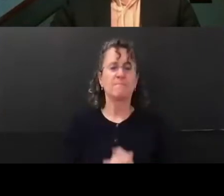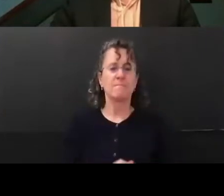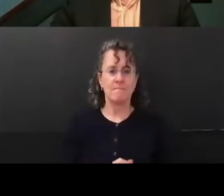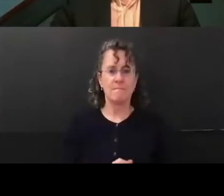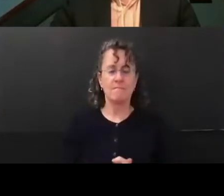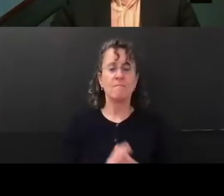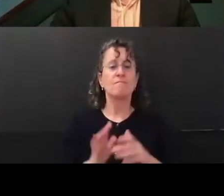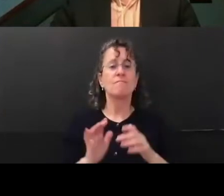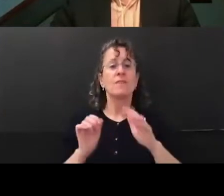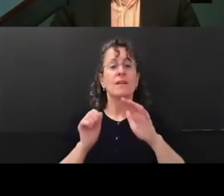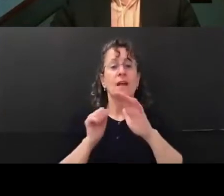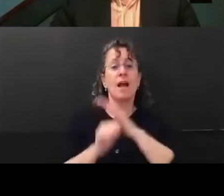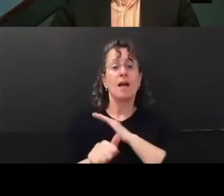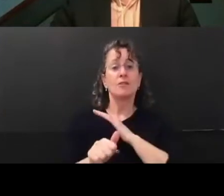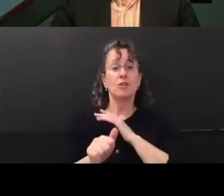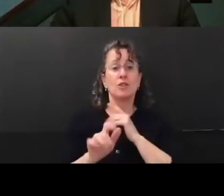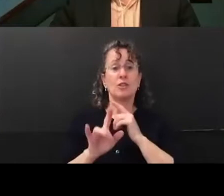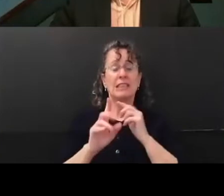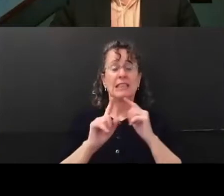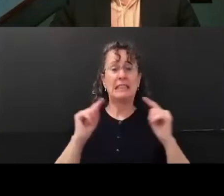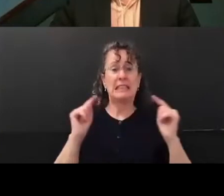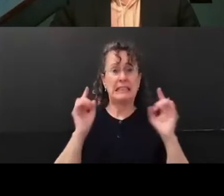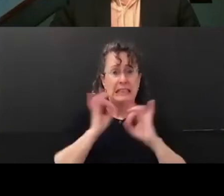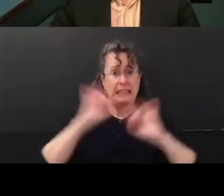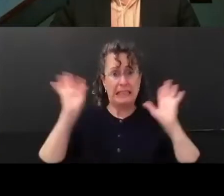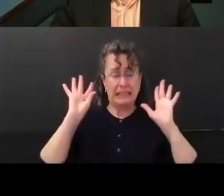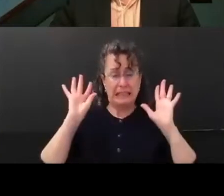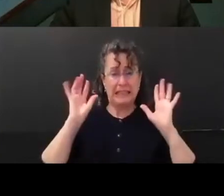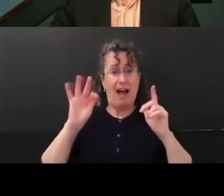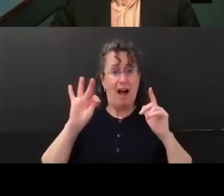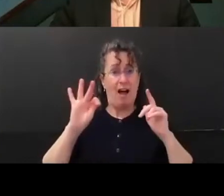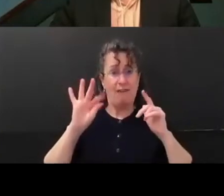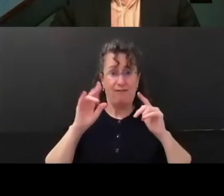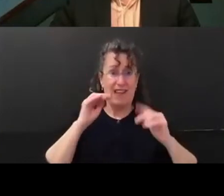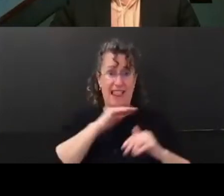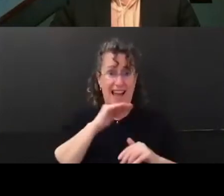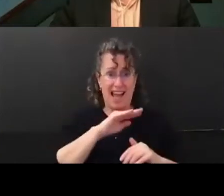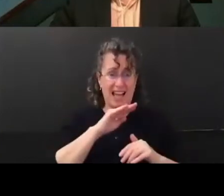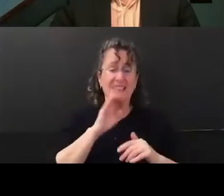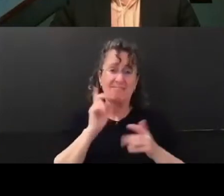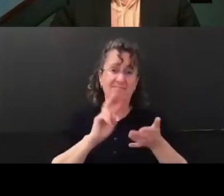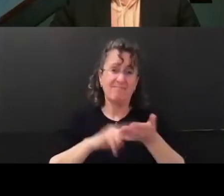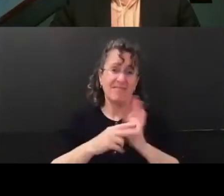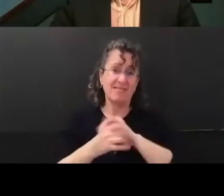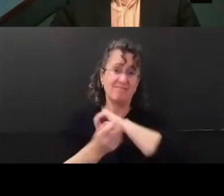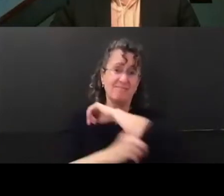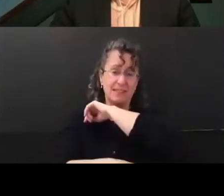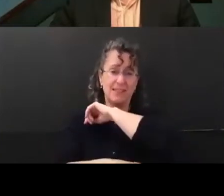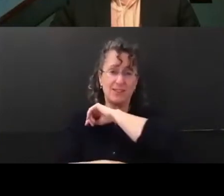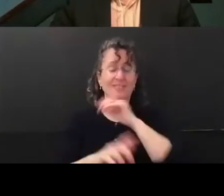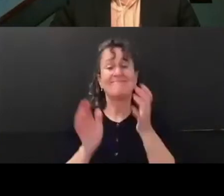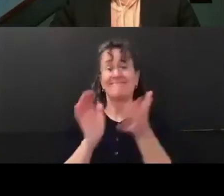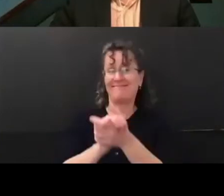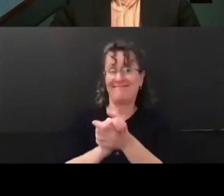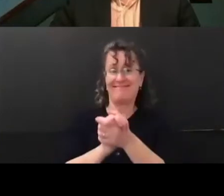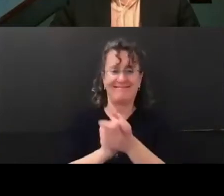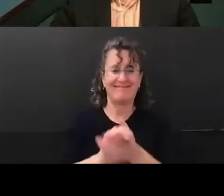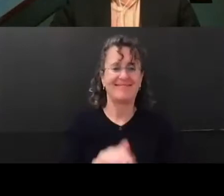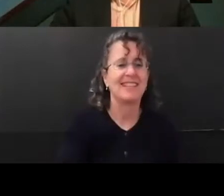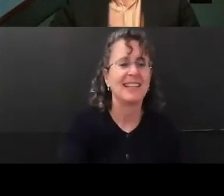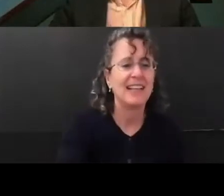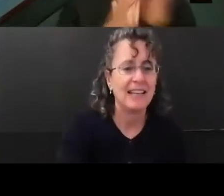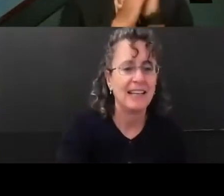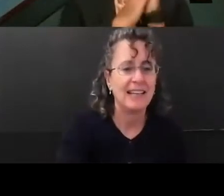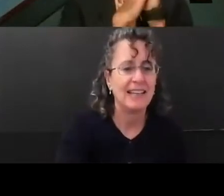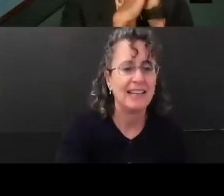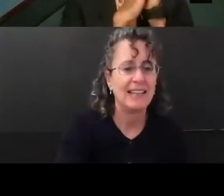under the pains and penalties of perjury. under the pains and penalties of perjury. Congratulations. Thank you. I